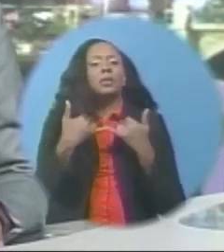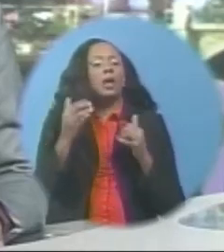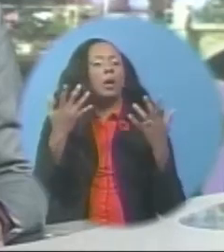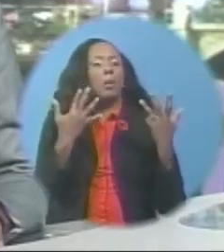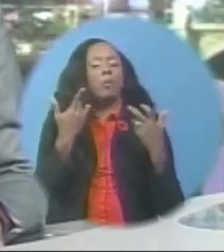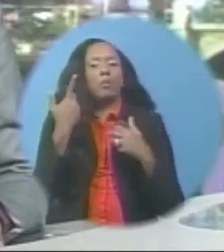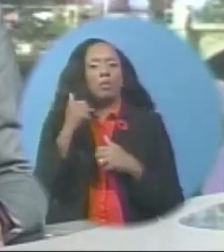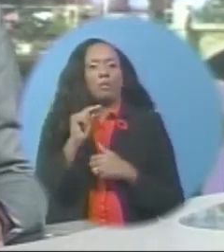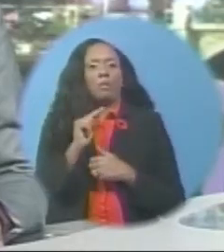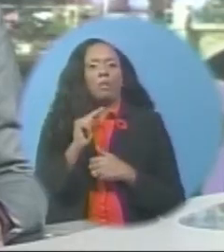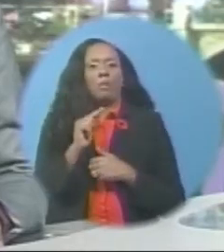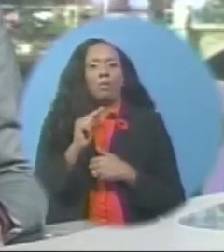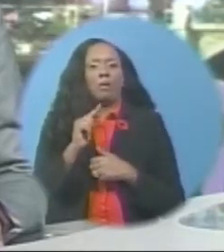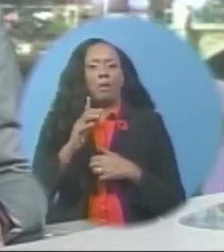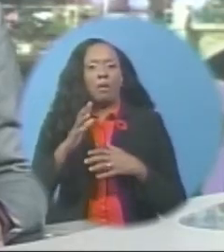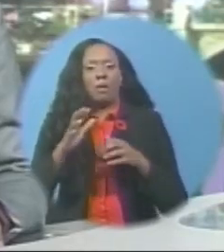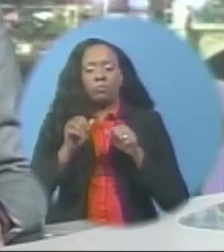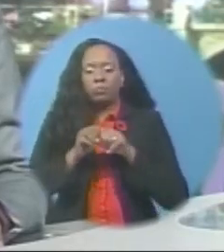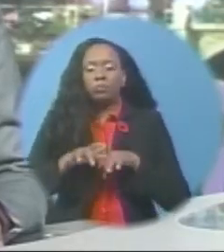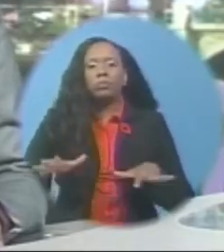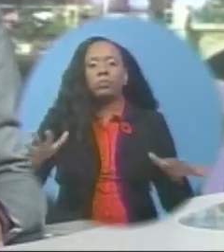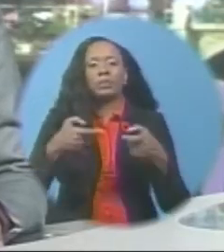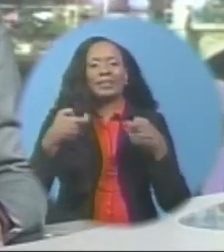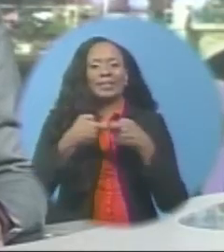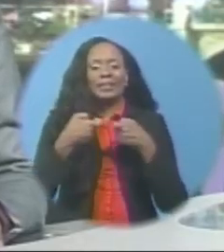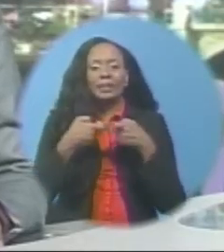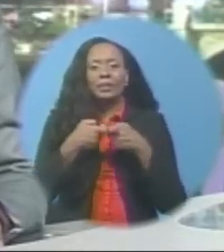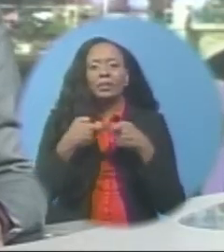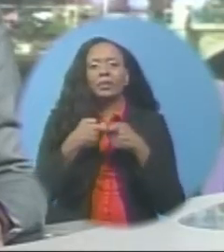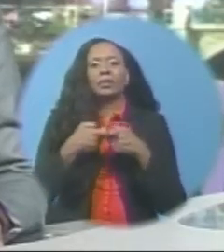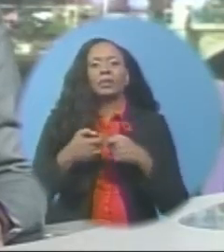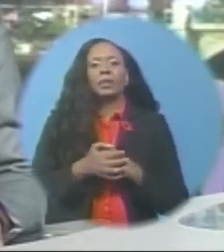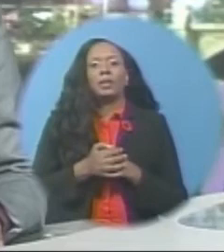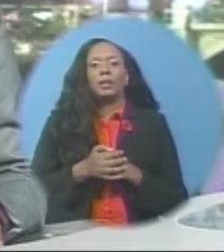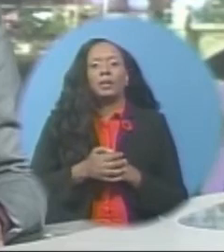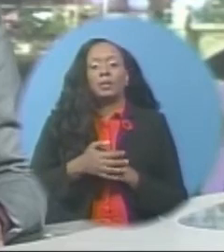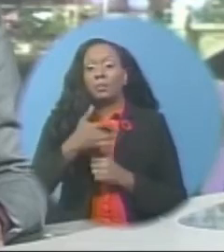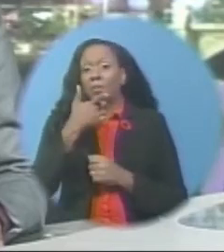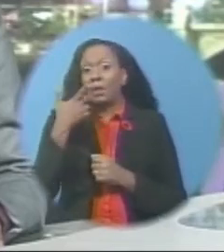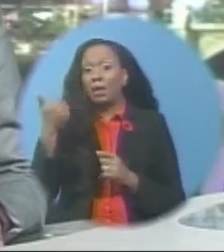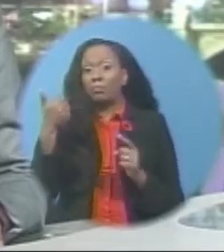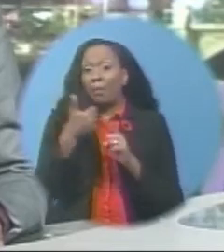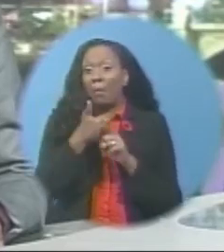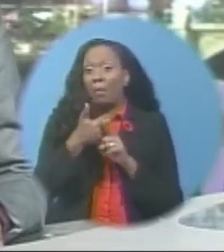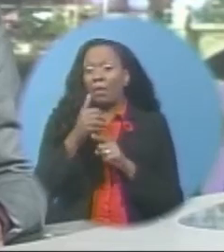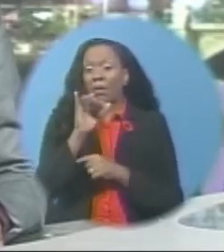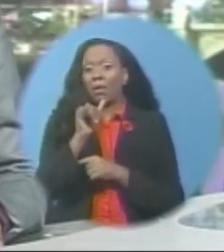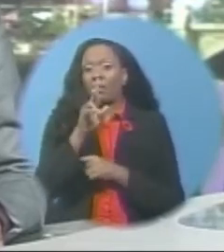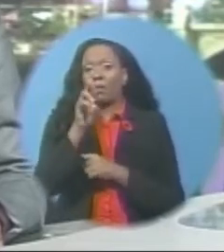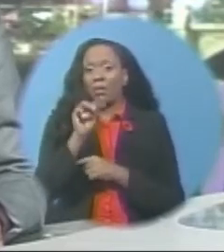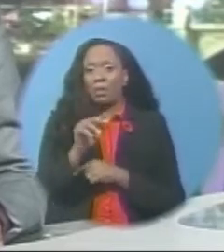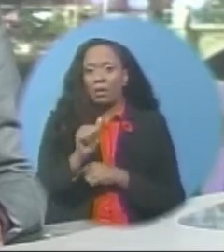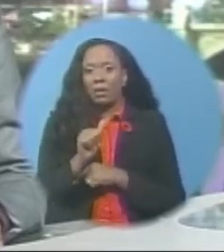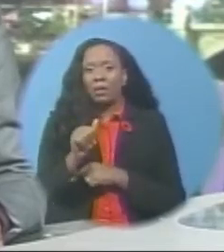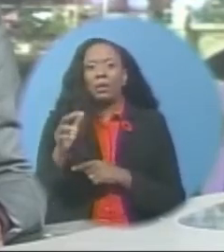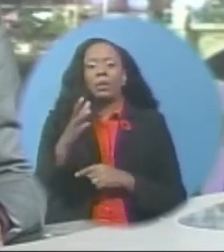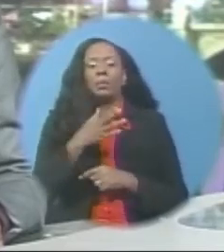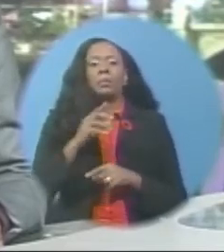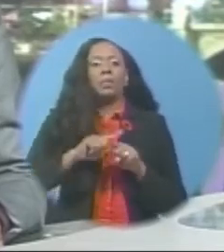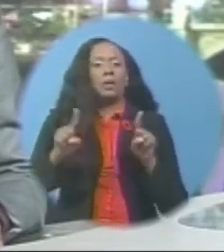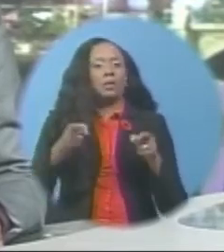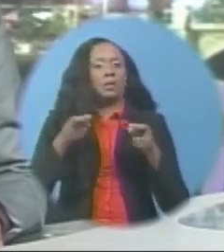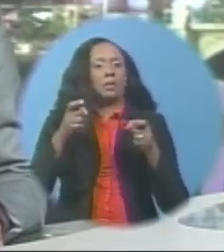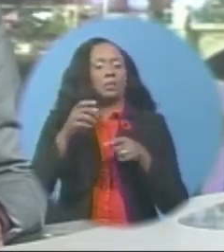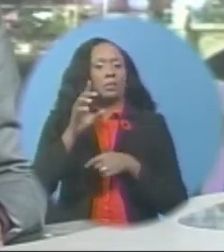until 2018 because of the widespread destruction of the territory's electrical infrastructure caused by Hurricane Irma. Deputy